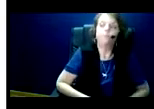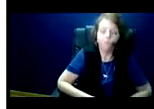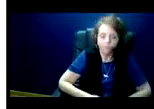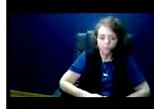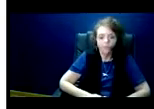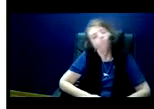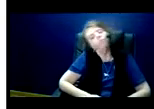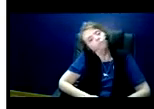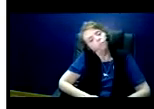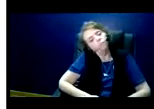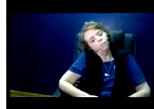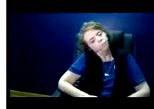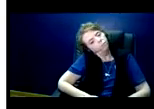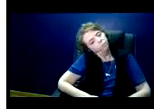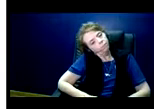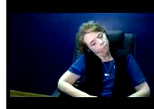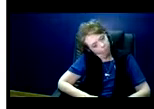Perfect.